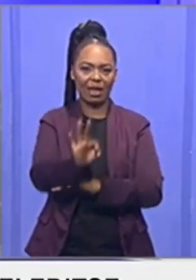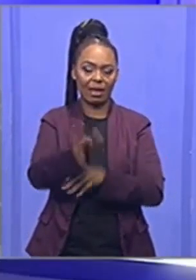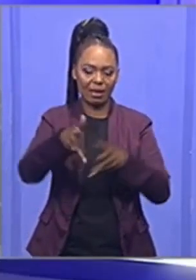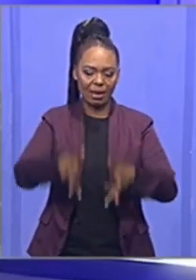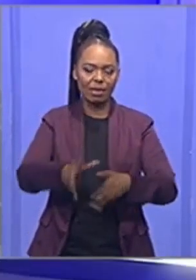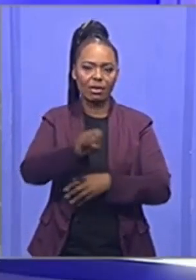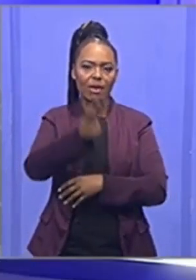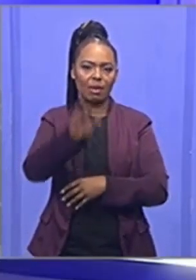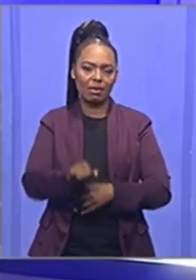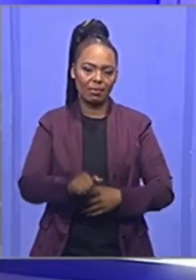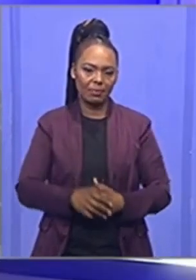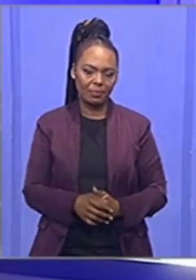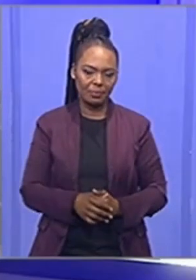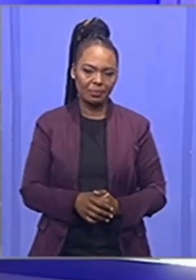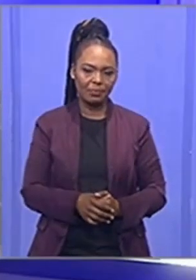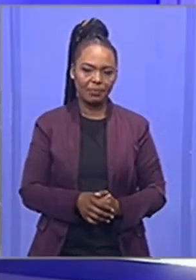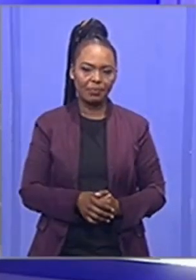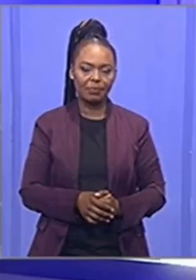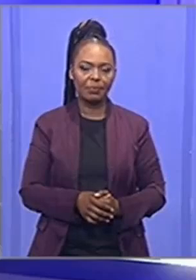nageng.